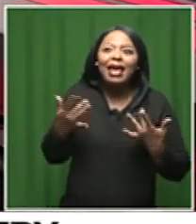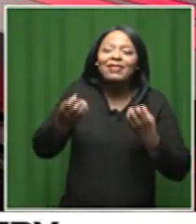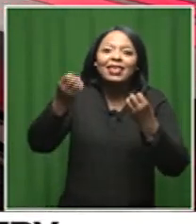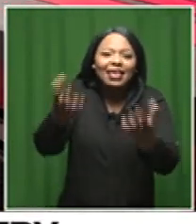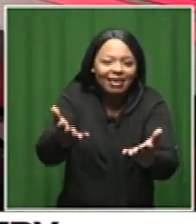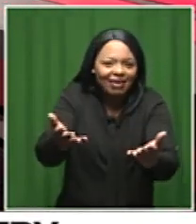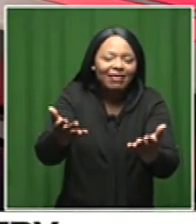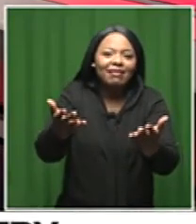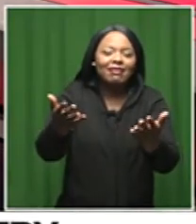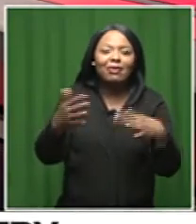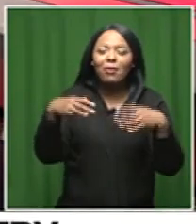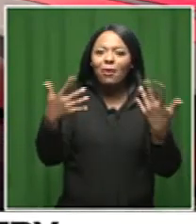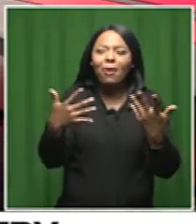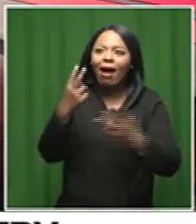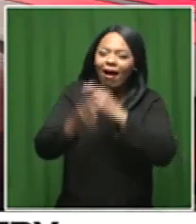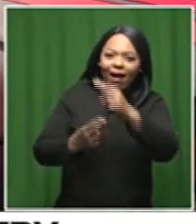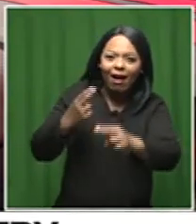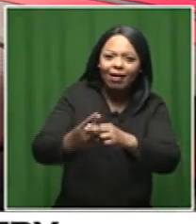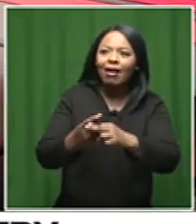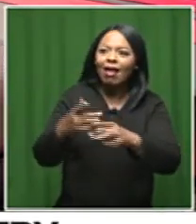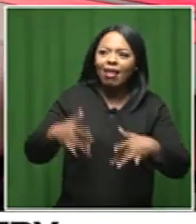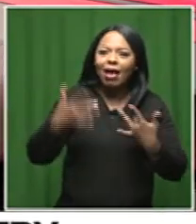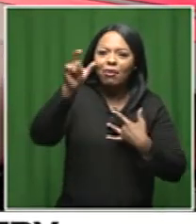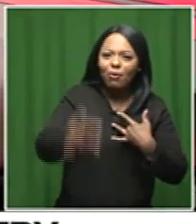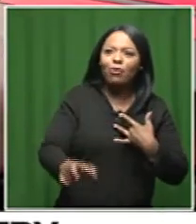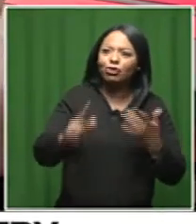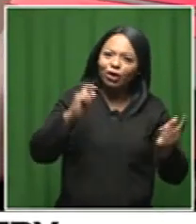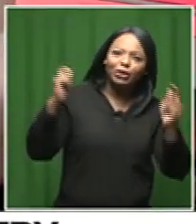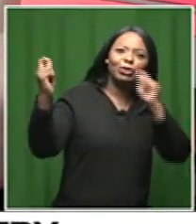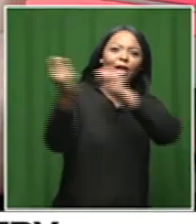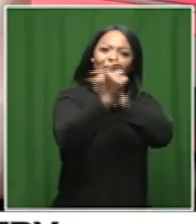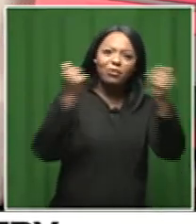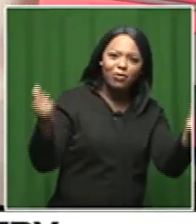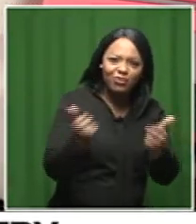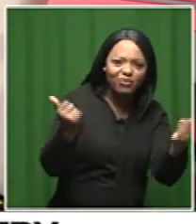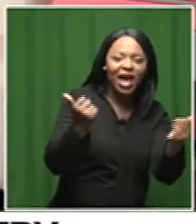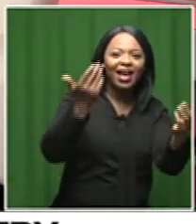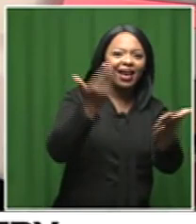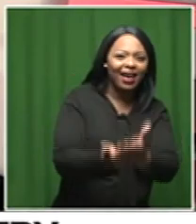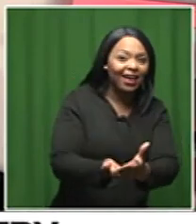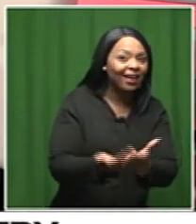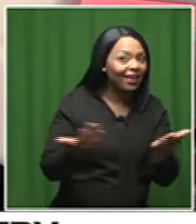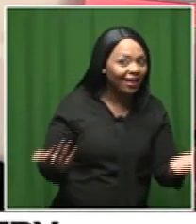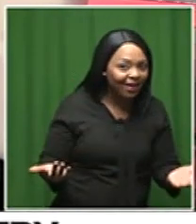reset participation, you're able to change someone's life. So the day comes and you're about to receive your